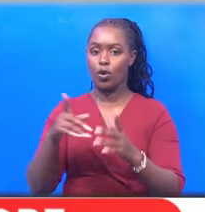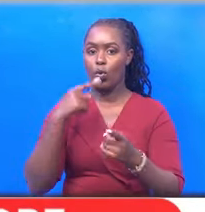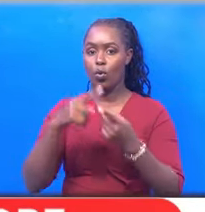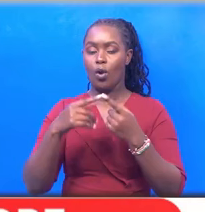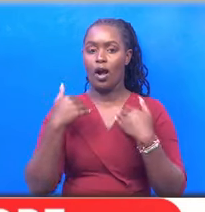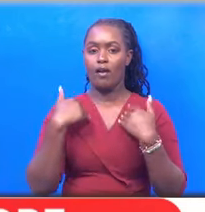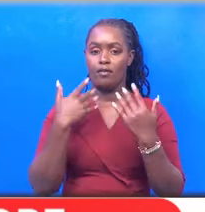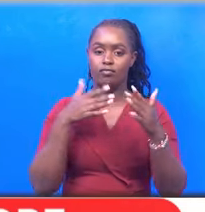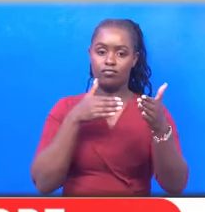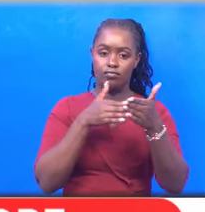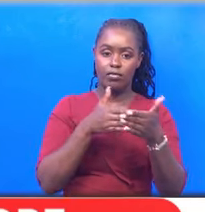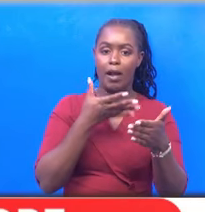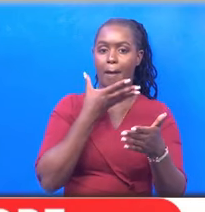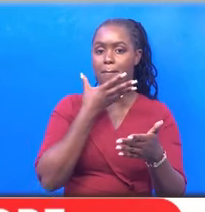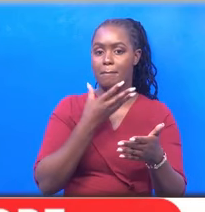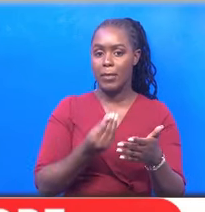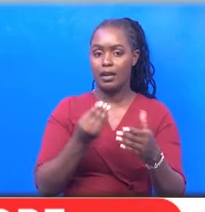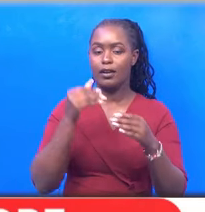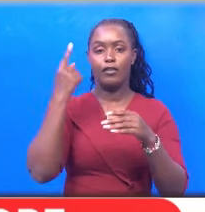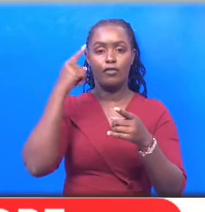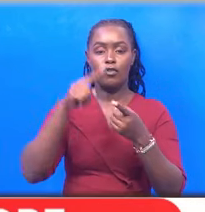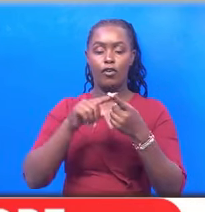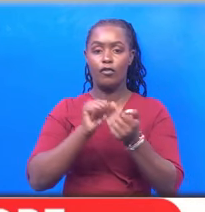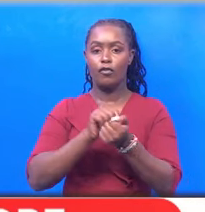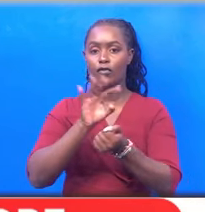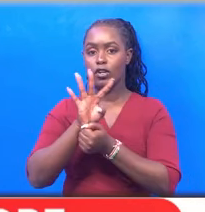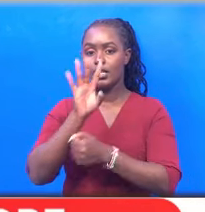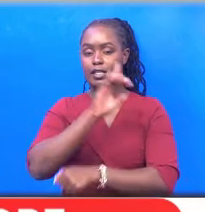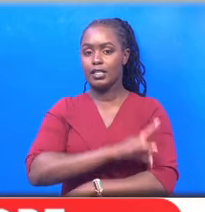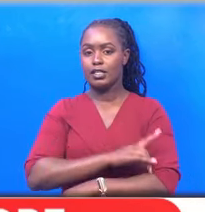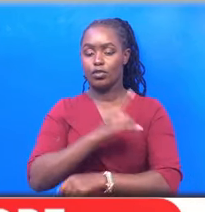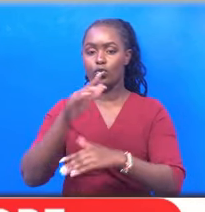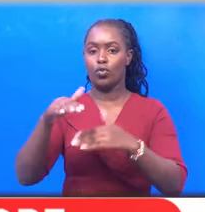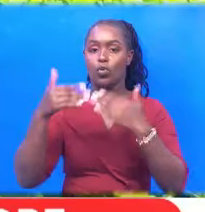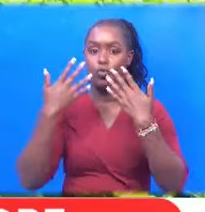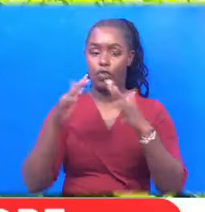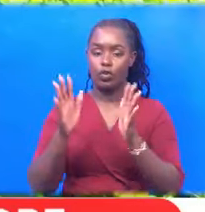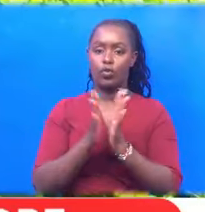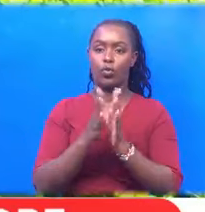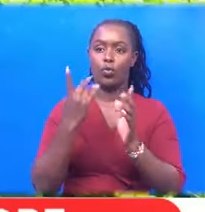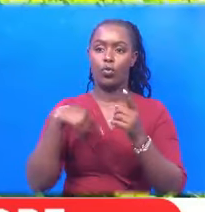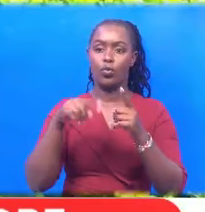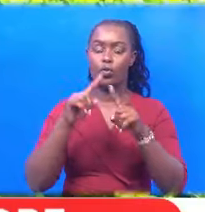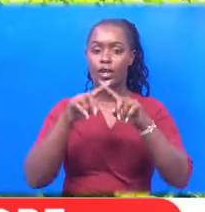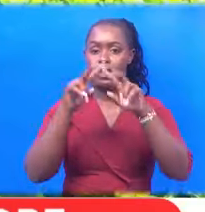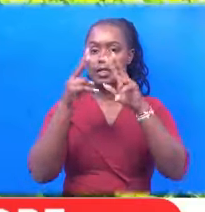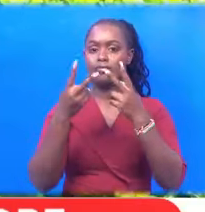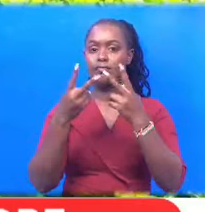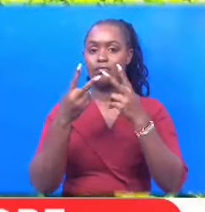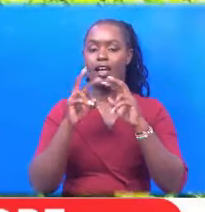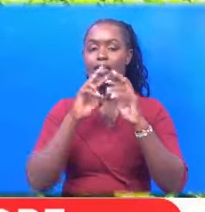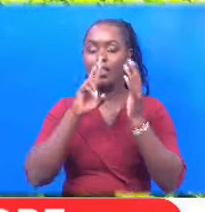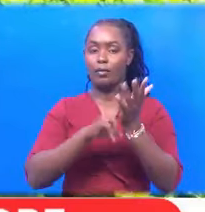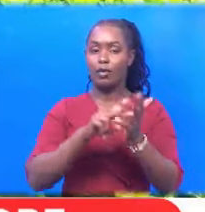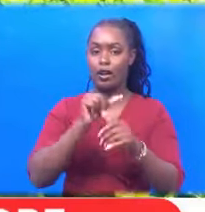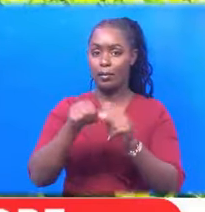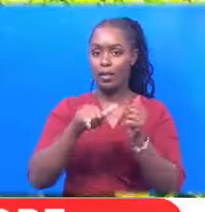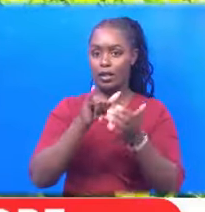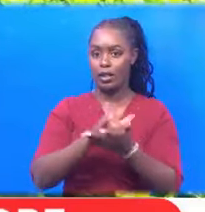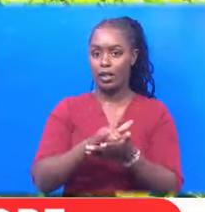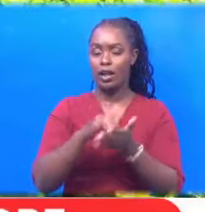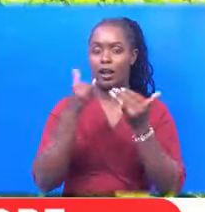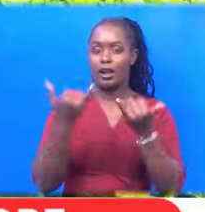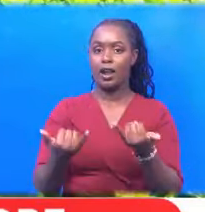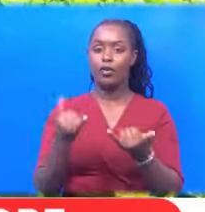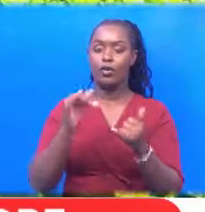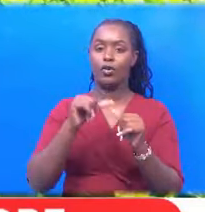application at the Bakadara Law Court to complete investigations into the death of the mother of two. Other than relying on the autopsy report, detectives will dive